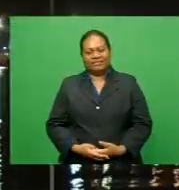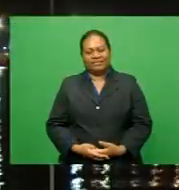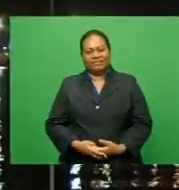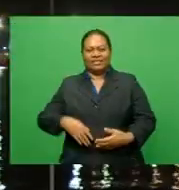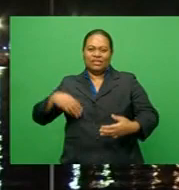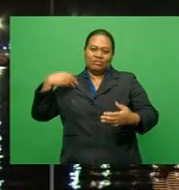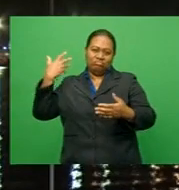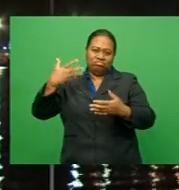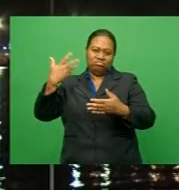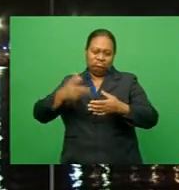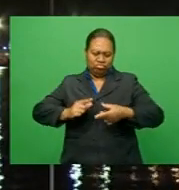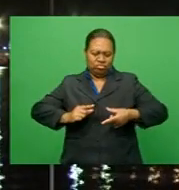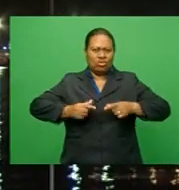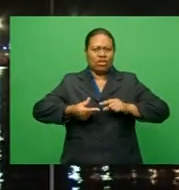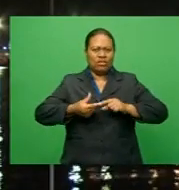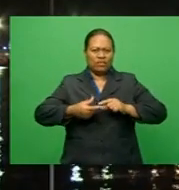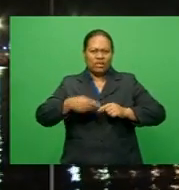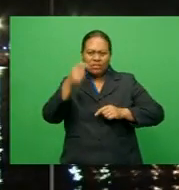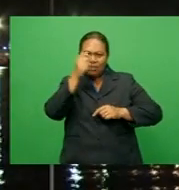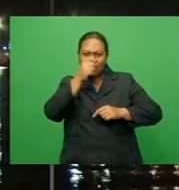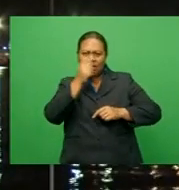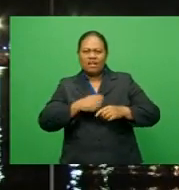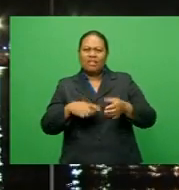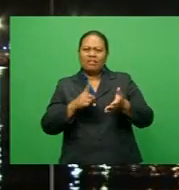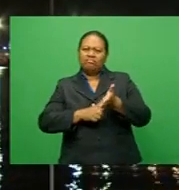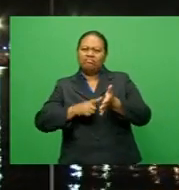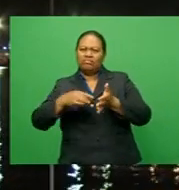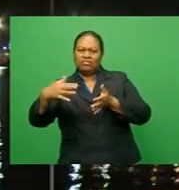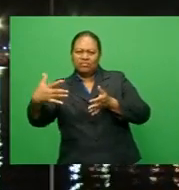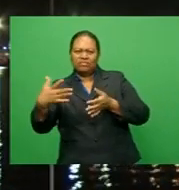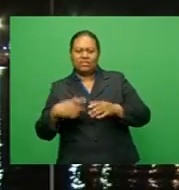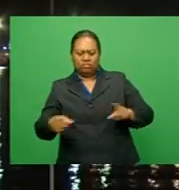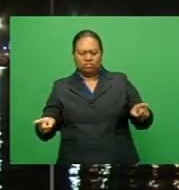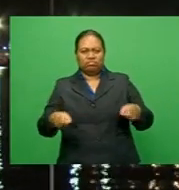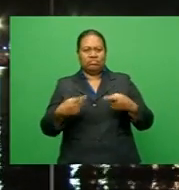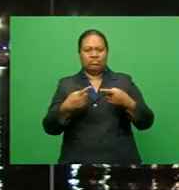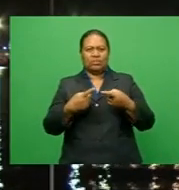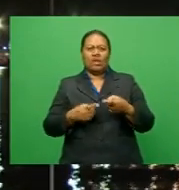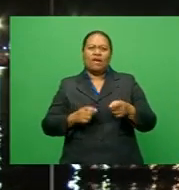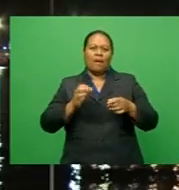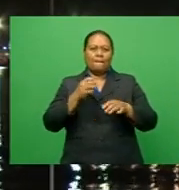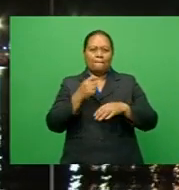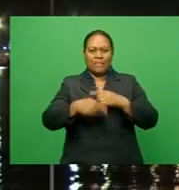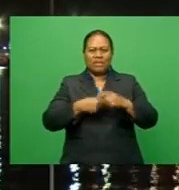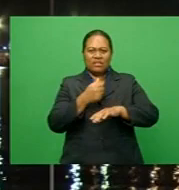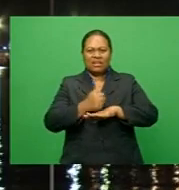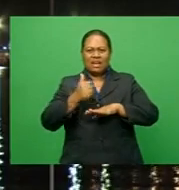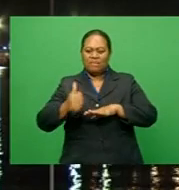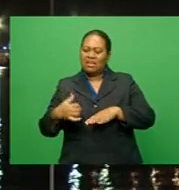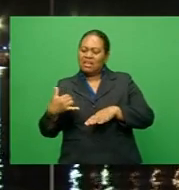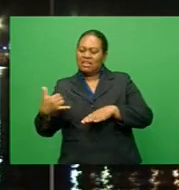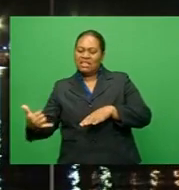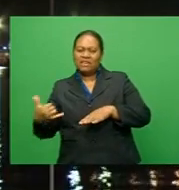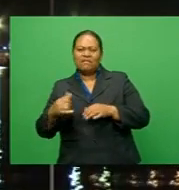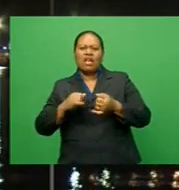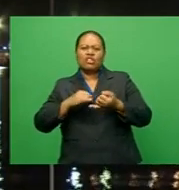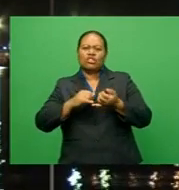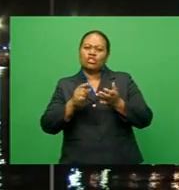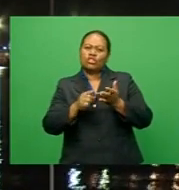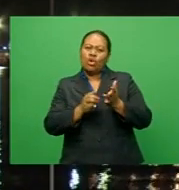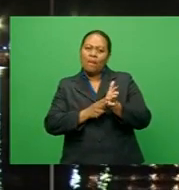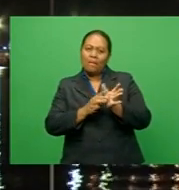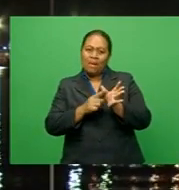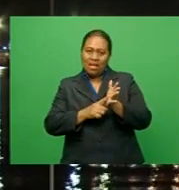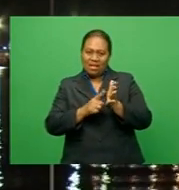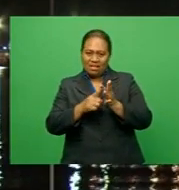Years of conflict and the threat of al-Qaeda-linked Islamists battling to overthrow the government have left many Somalis dependent on aid. But an